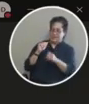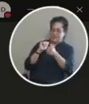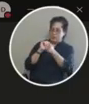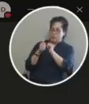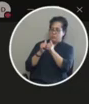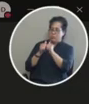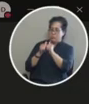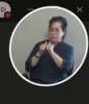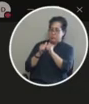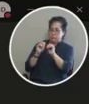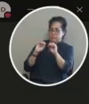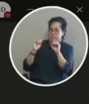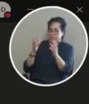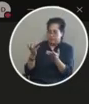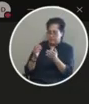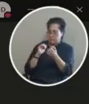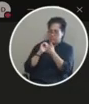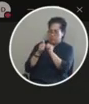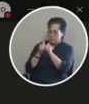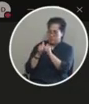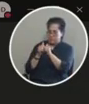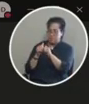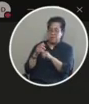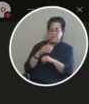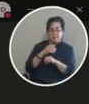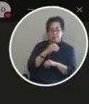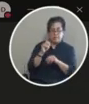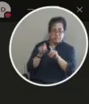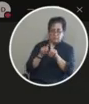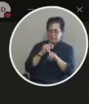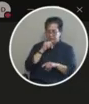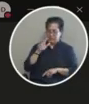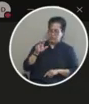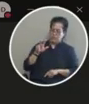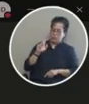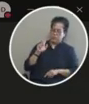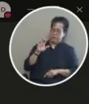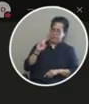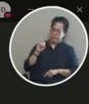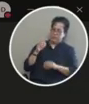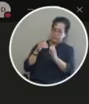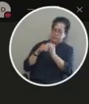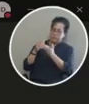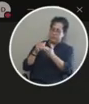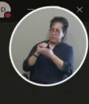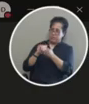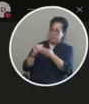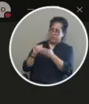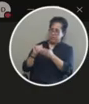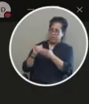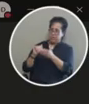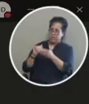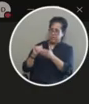sports anything, and certainly not a $350 million,